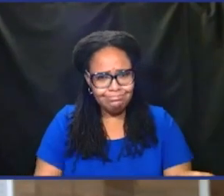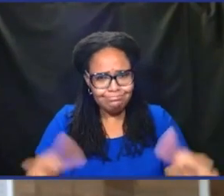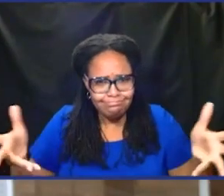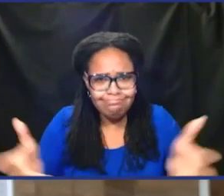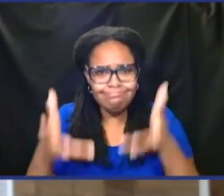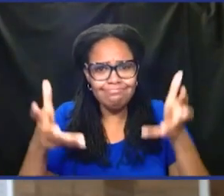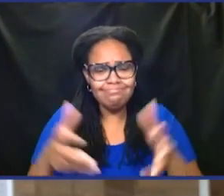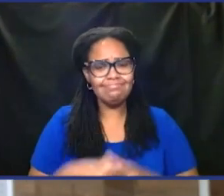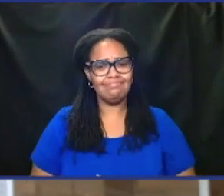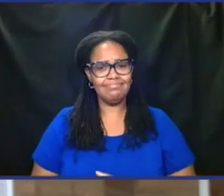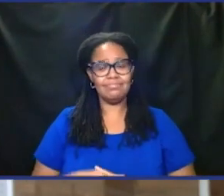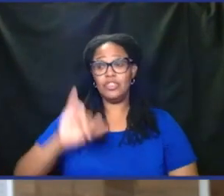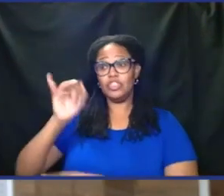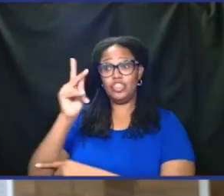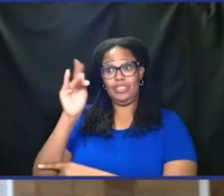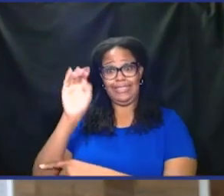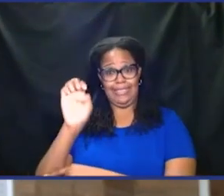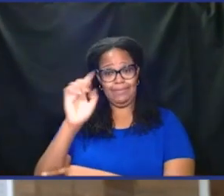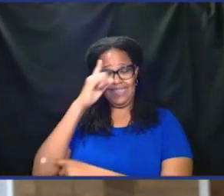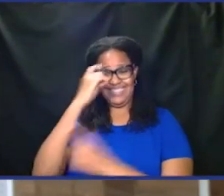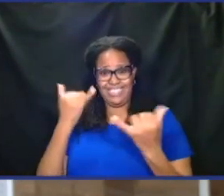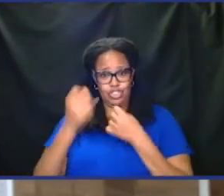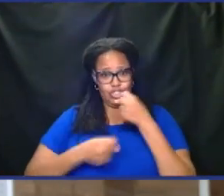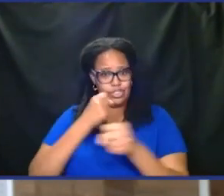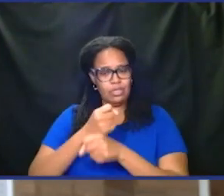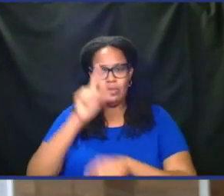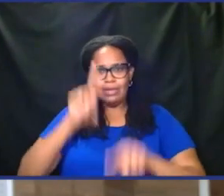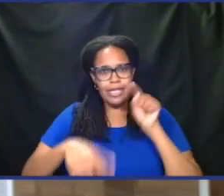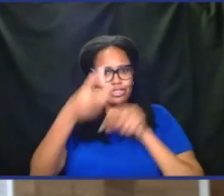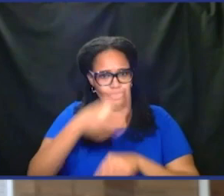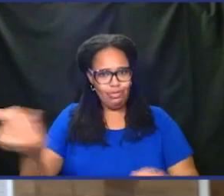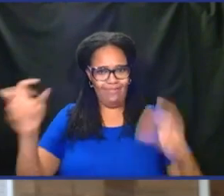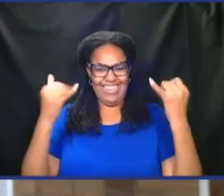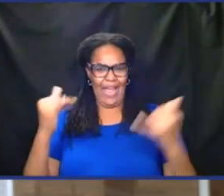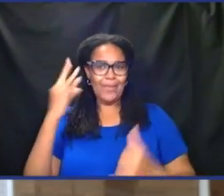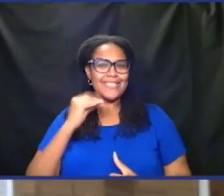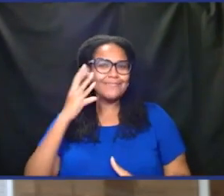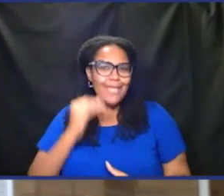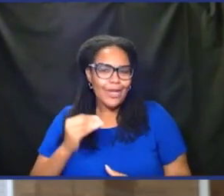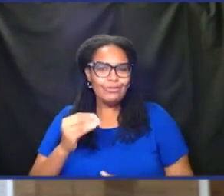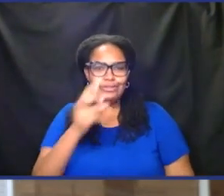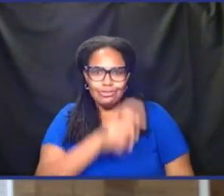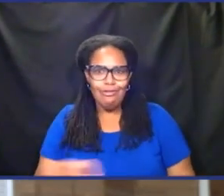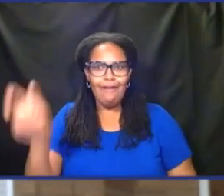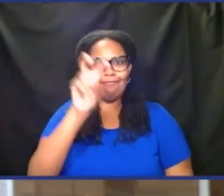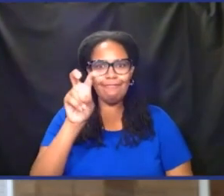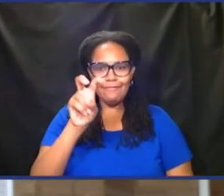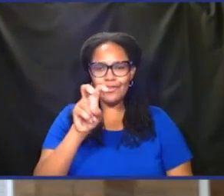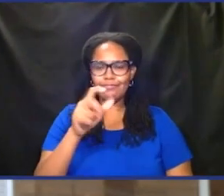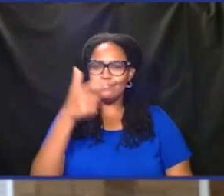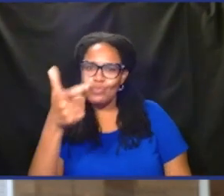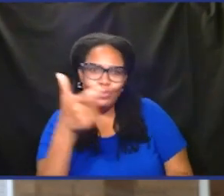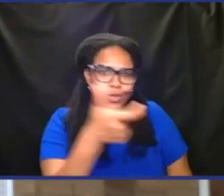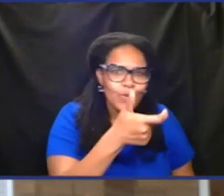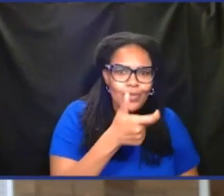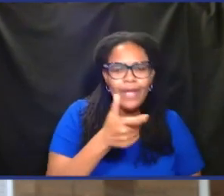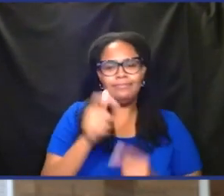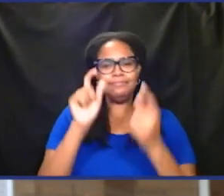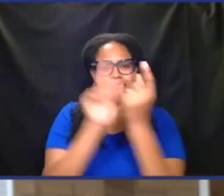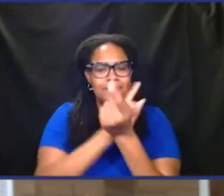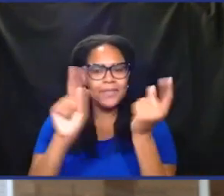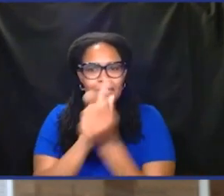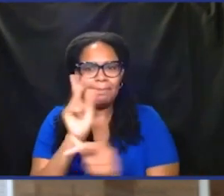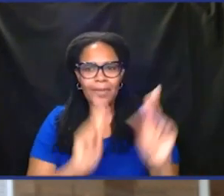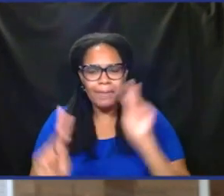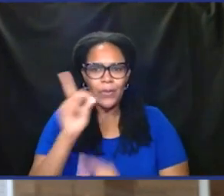Jackie, this year, because we can't travel, we're taking this virtual trip around the world to visit America's programs and meet the people we help with our